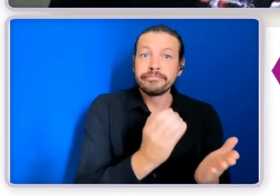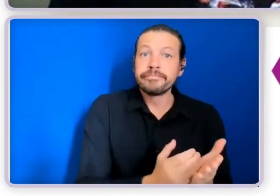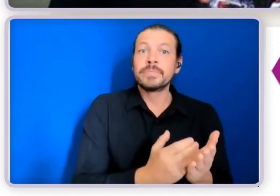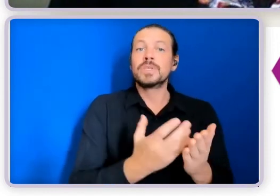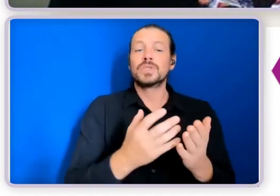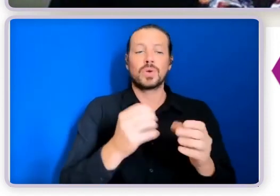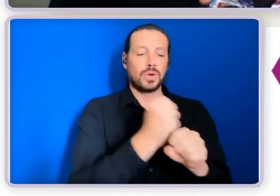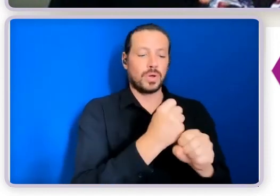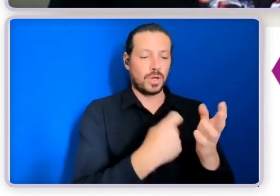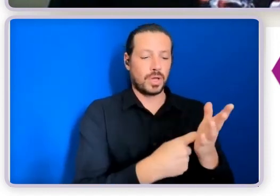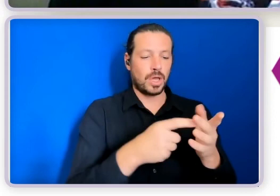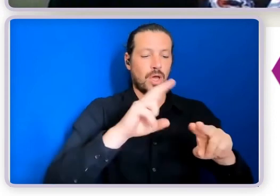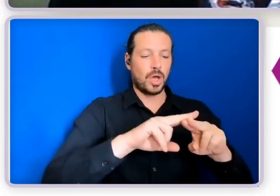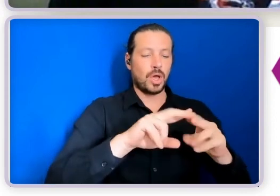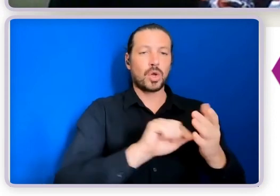in Victoria.